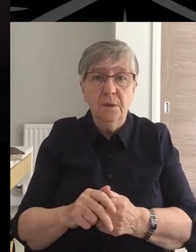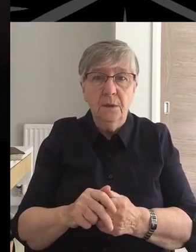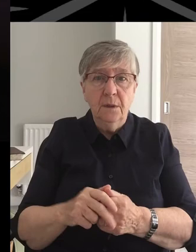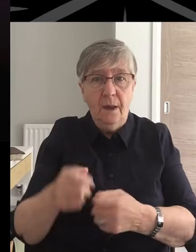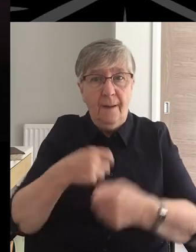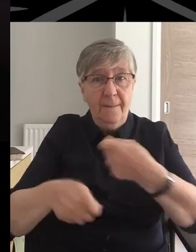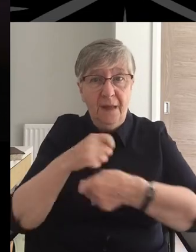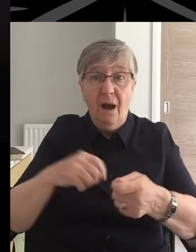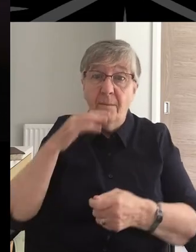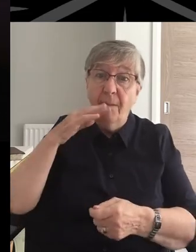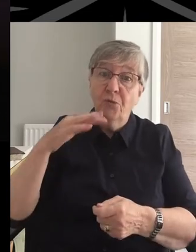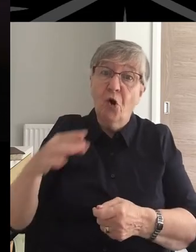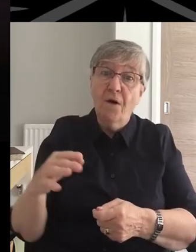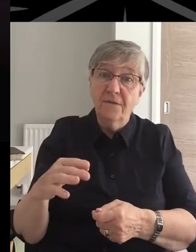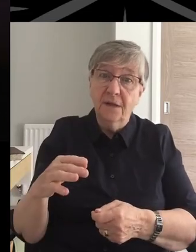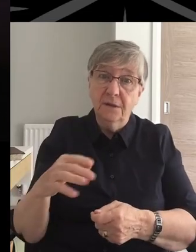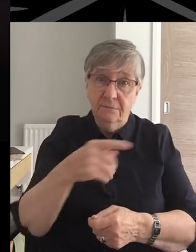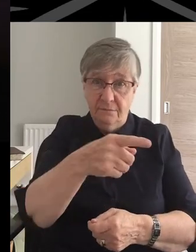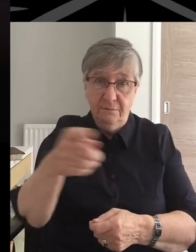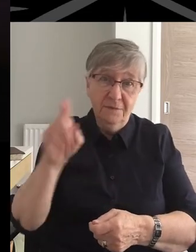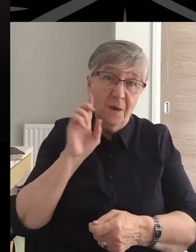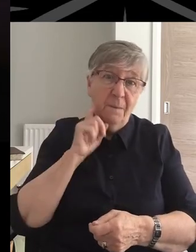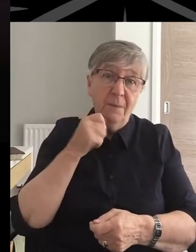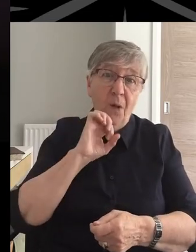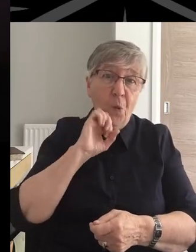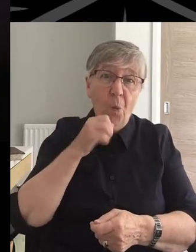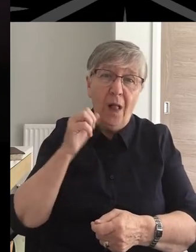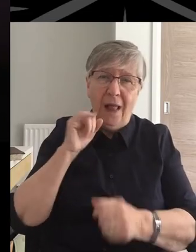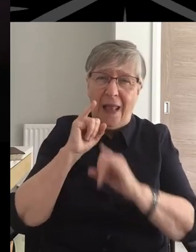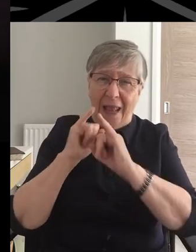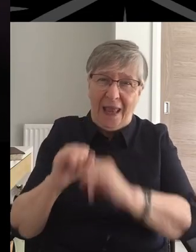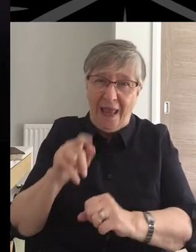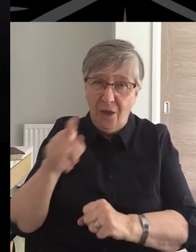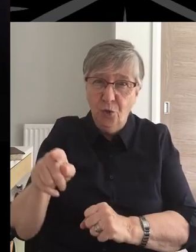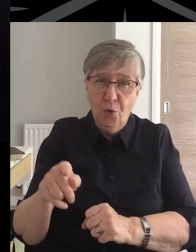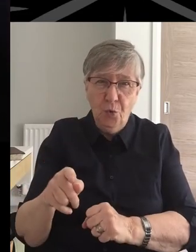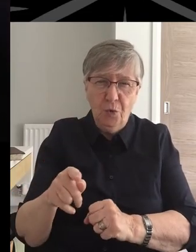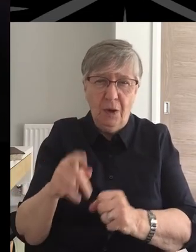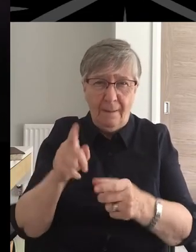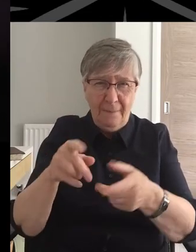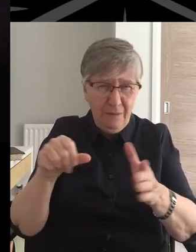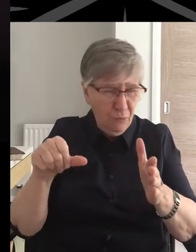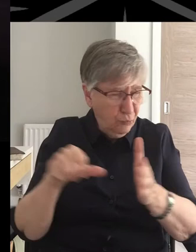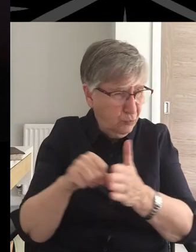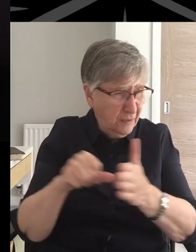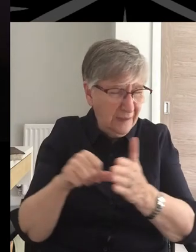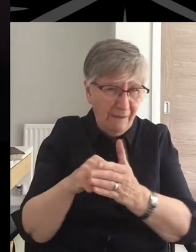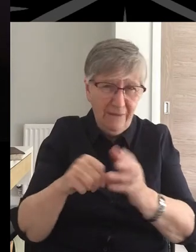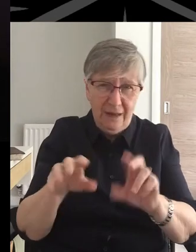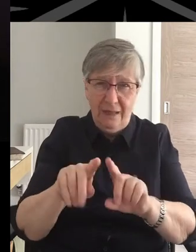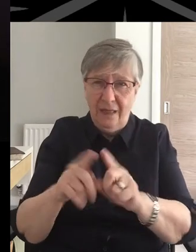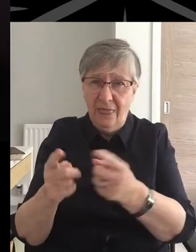Become a prophet and be hated. Sit on scorpions. Get covered in briars.